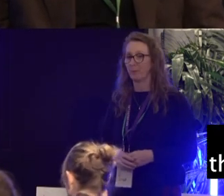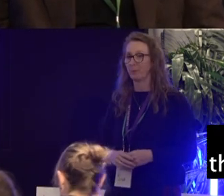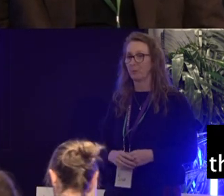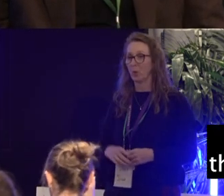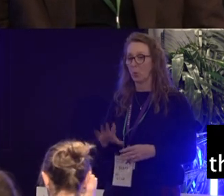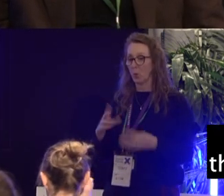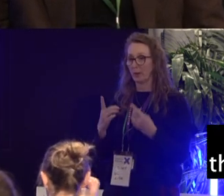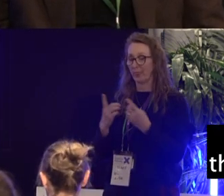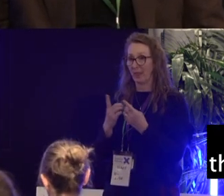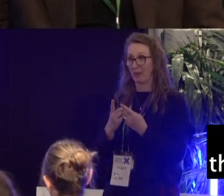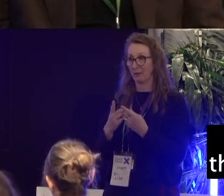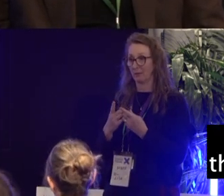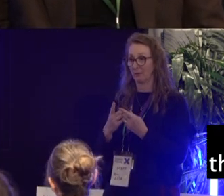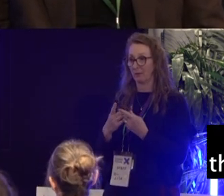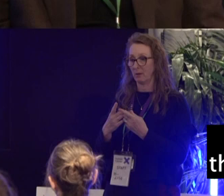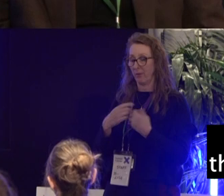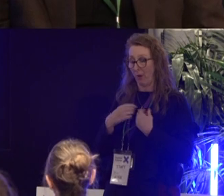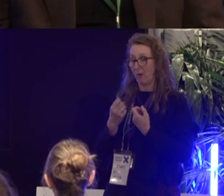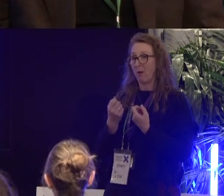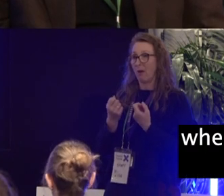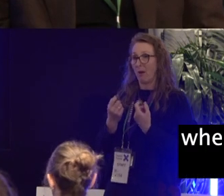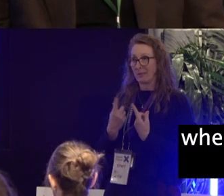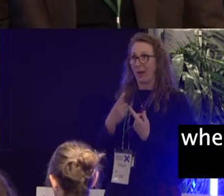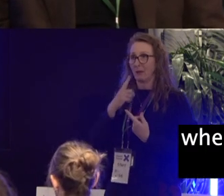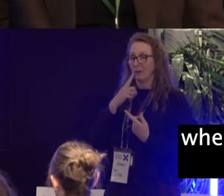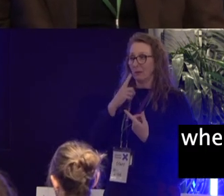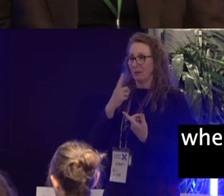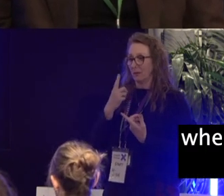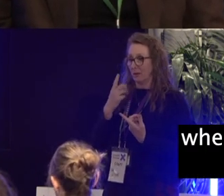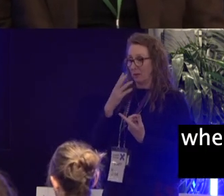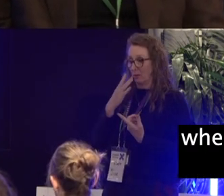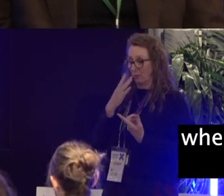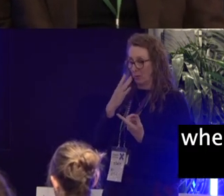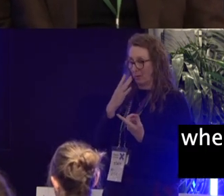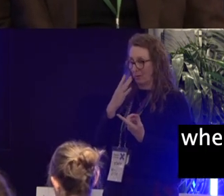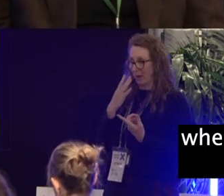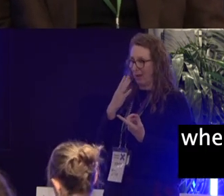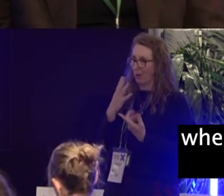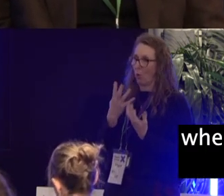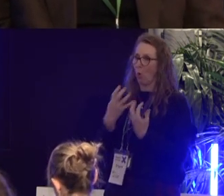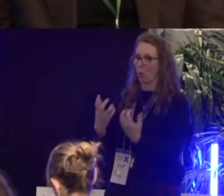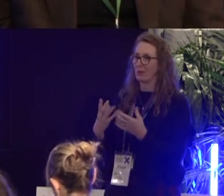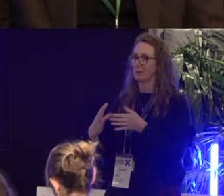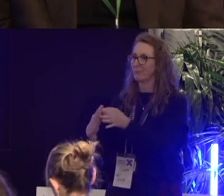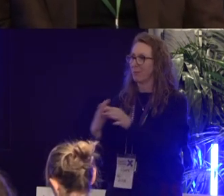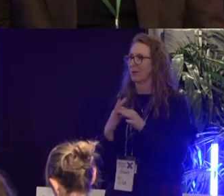One of the things that I sort of understand, I guess, when it comes to sort of like audience participation